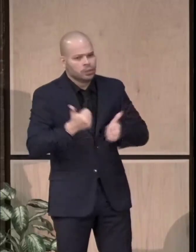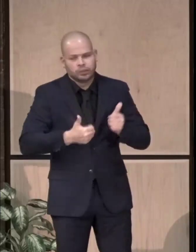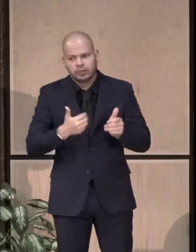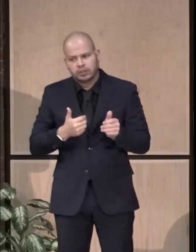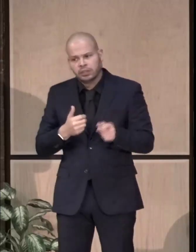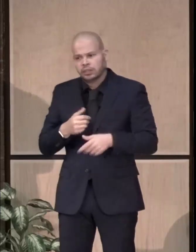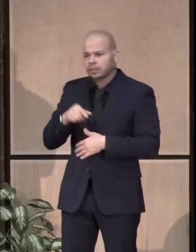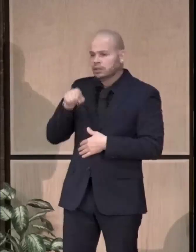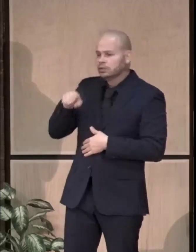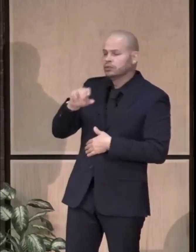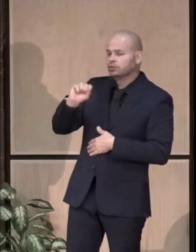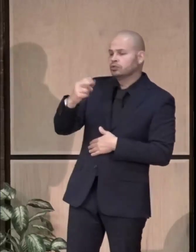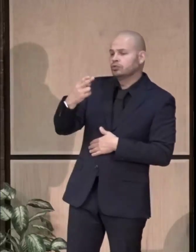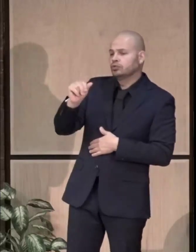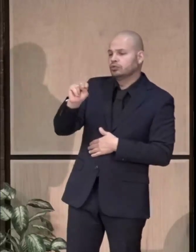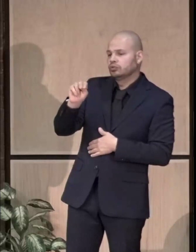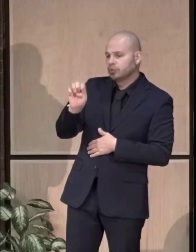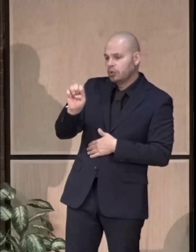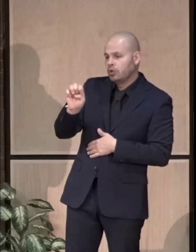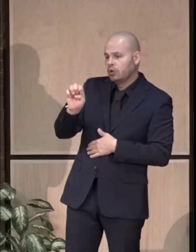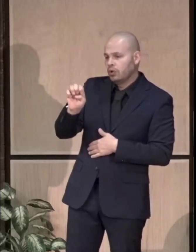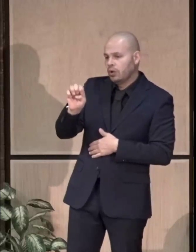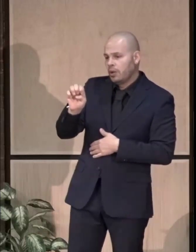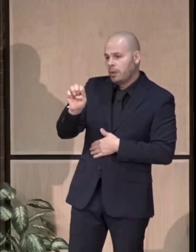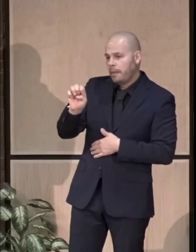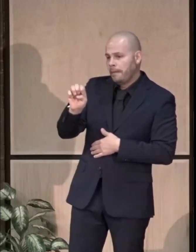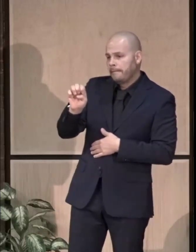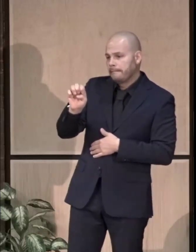Pupo? I cannot recall a conversation